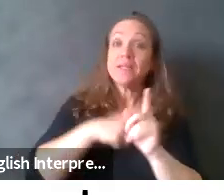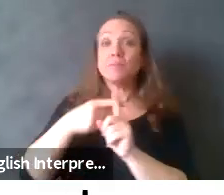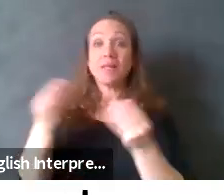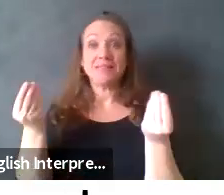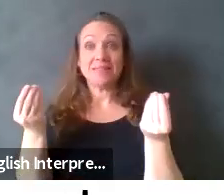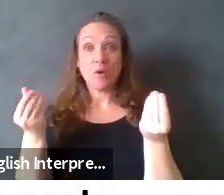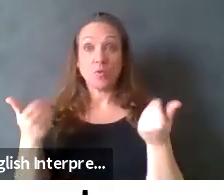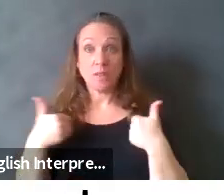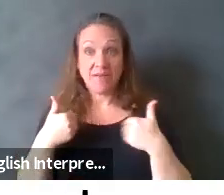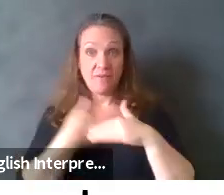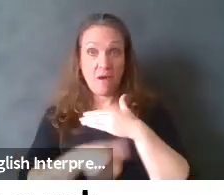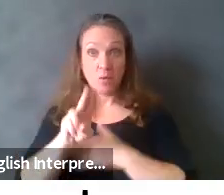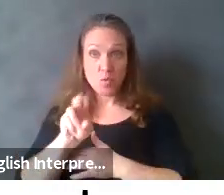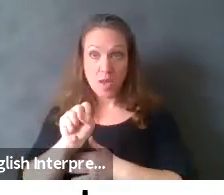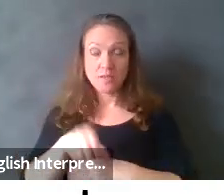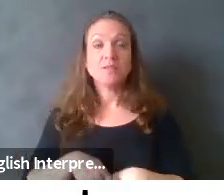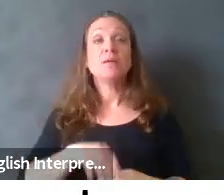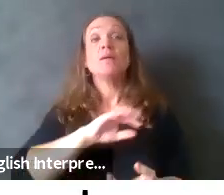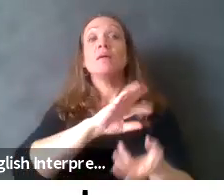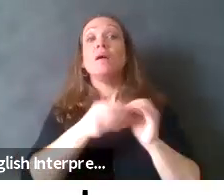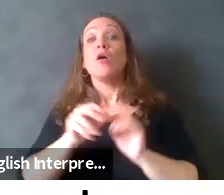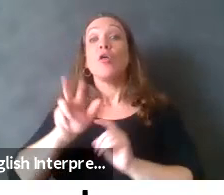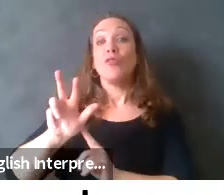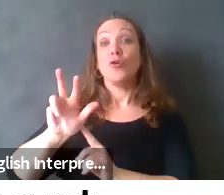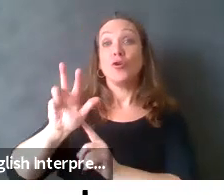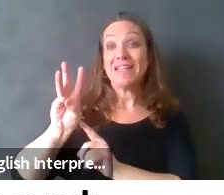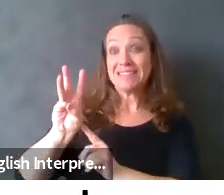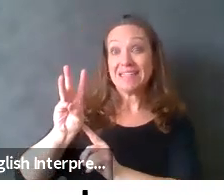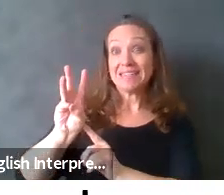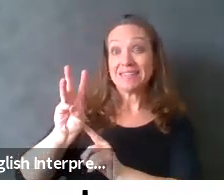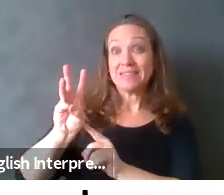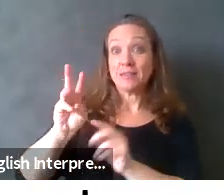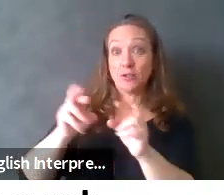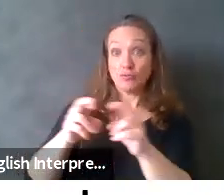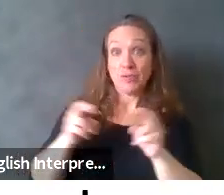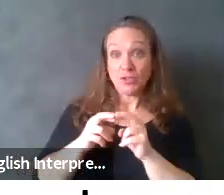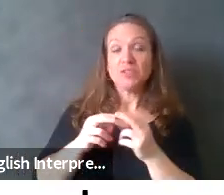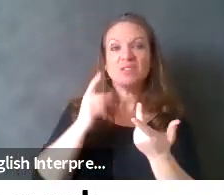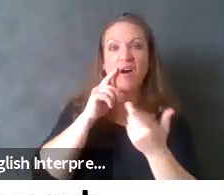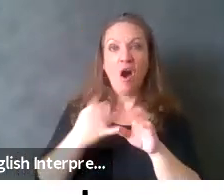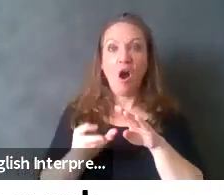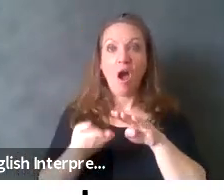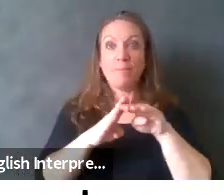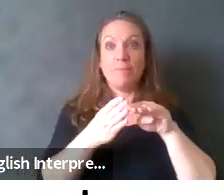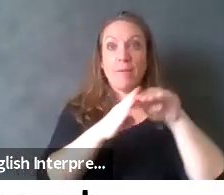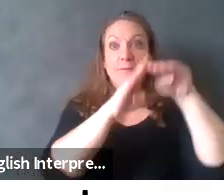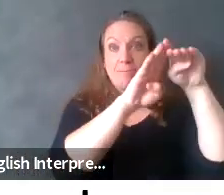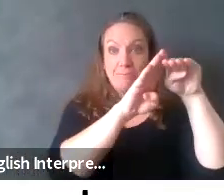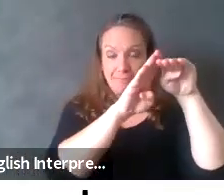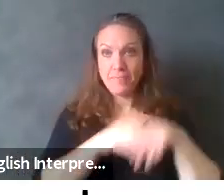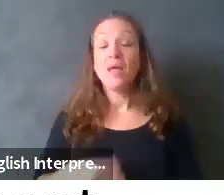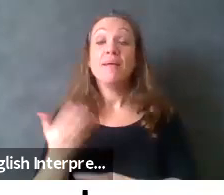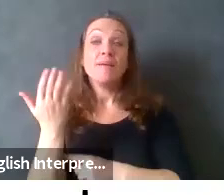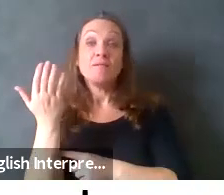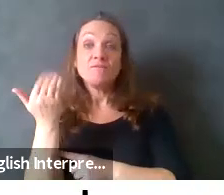30 jurisdictions are in a trend upward for COVID cases. 15 jurisdictions are